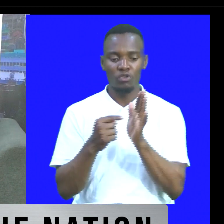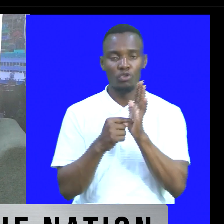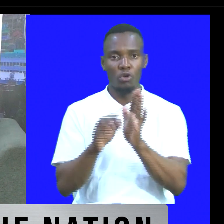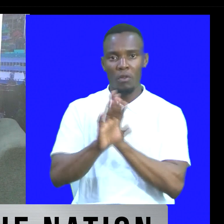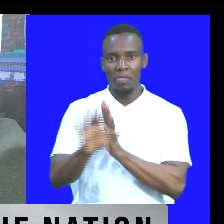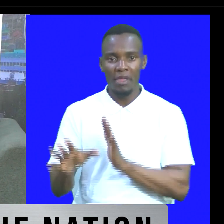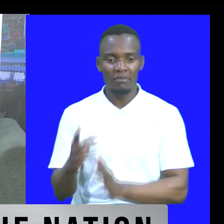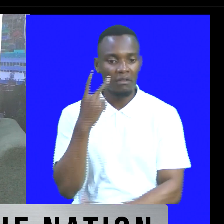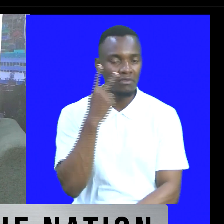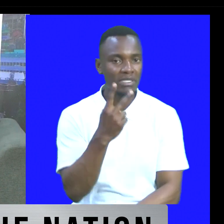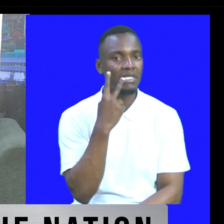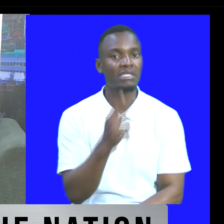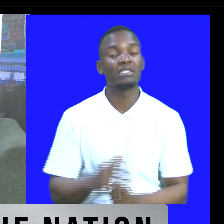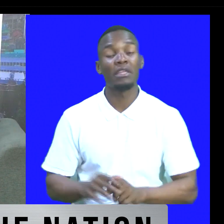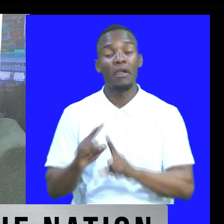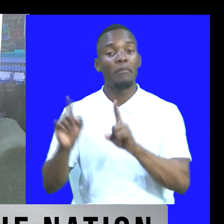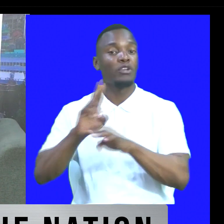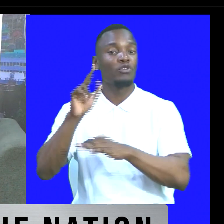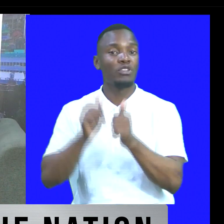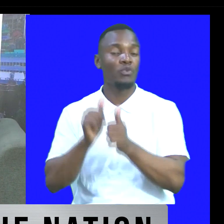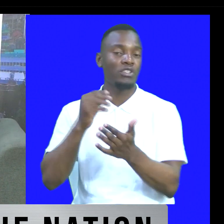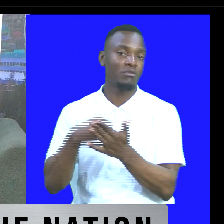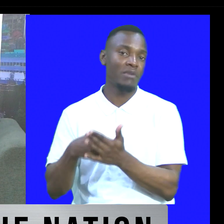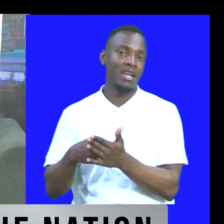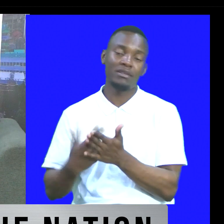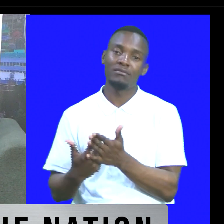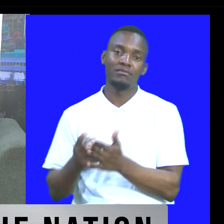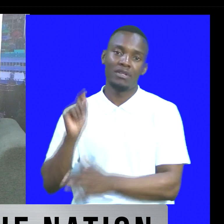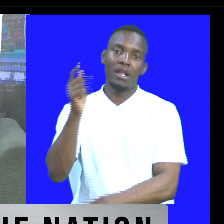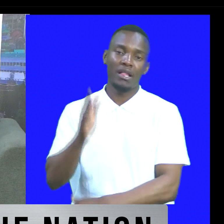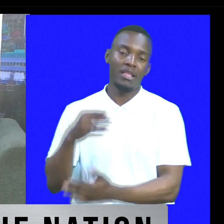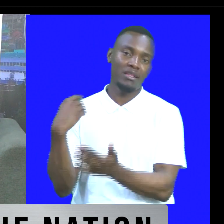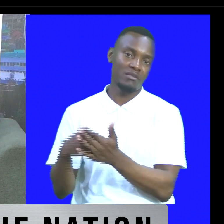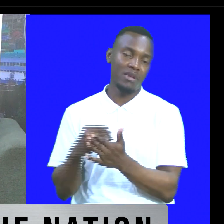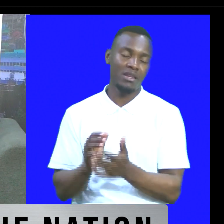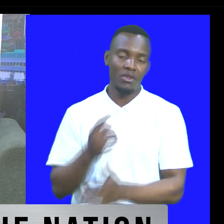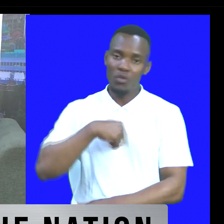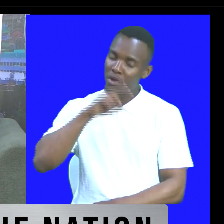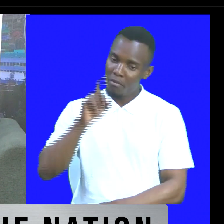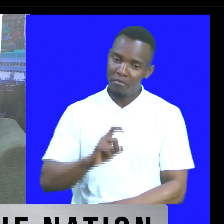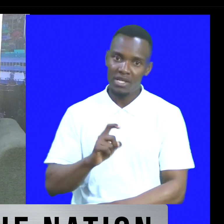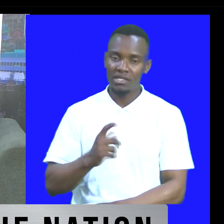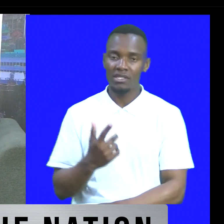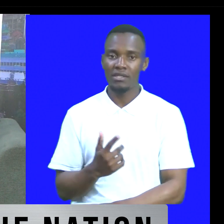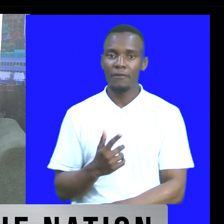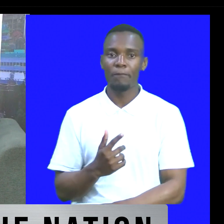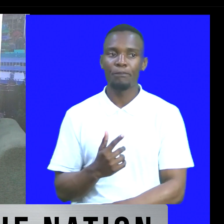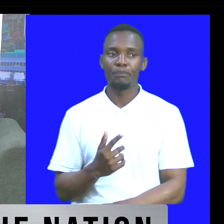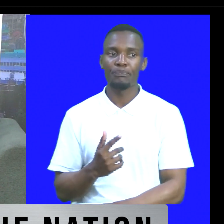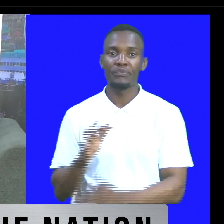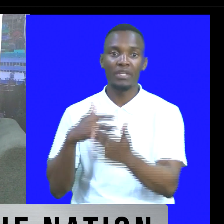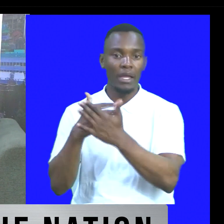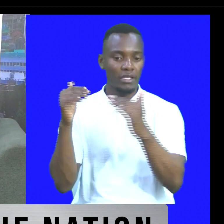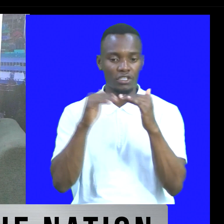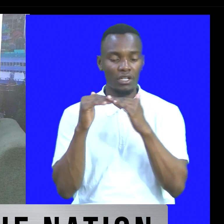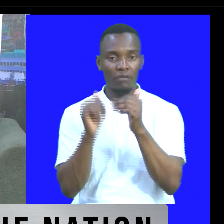At the expense of the yeah, taxpayers. and selfies. Really, we really have to get to a point, Jonah, that we begin to